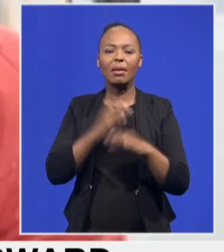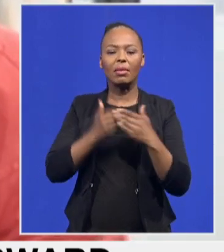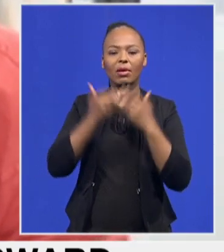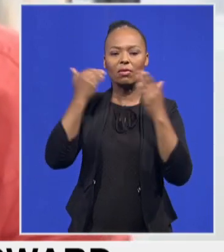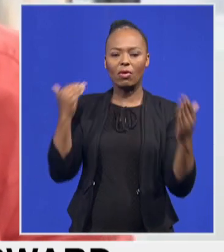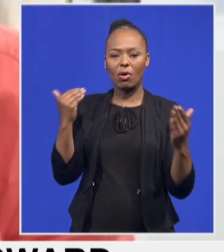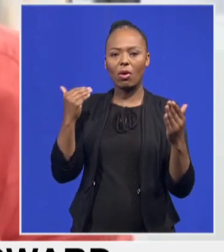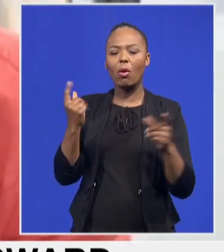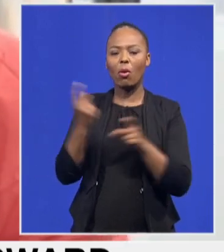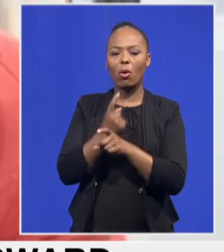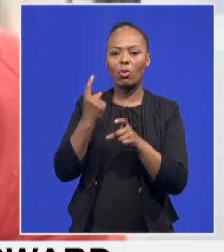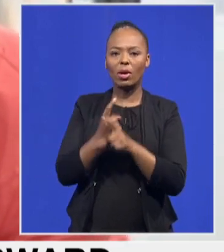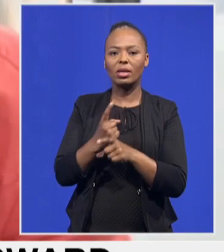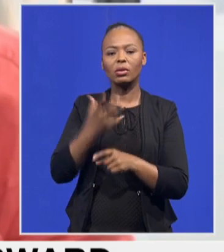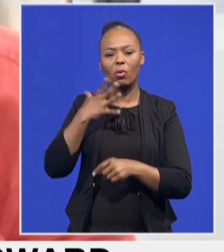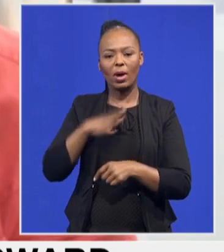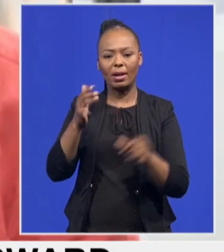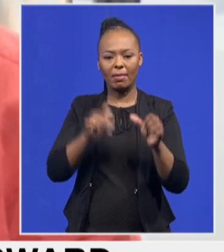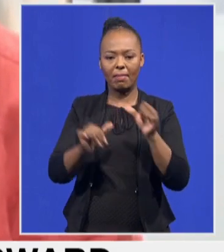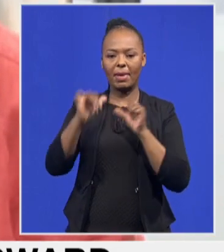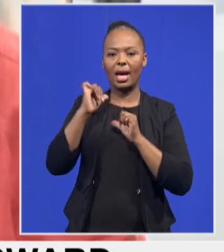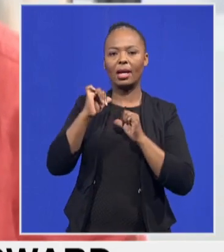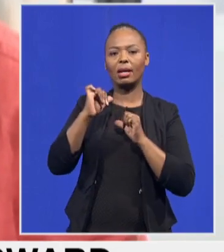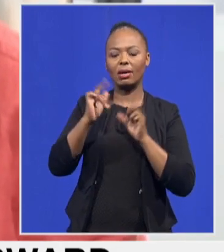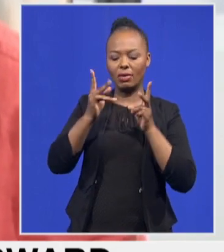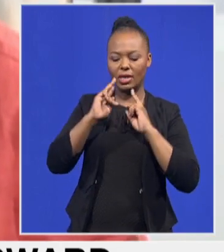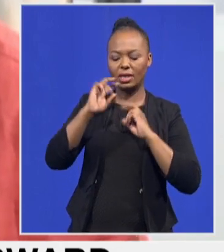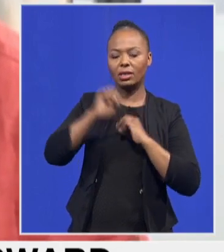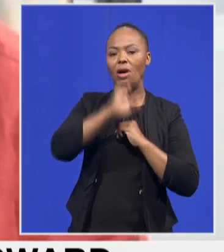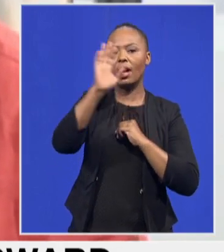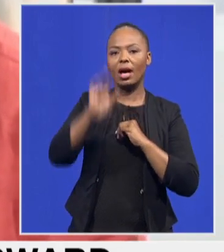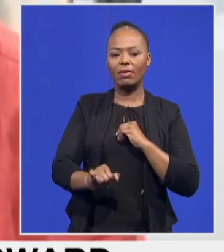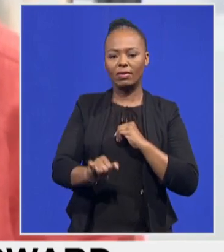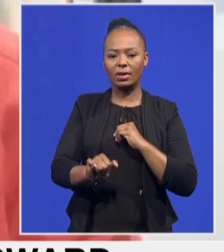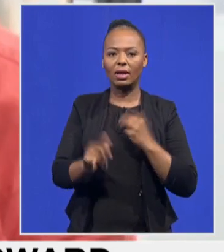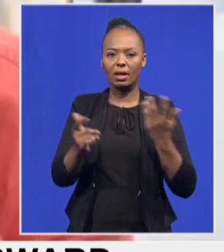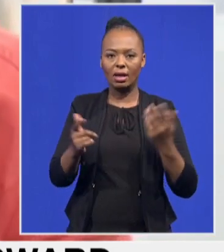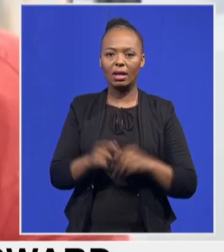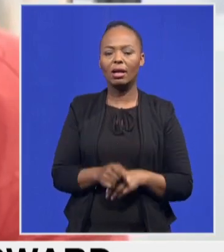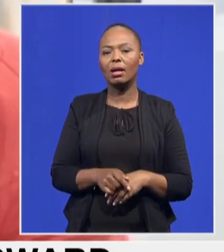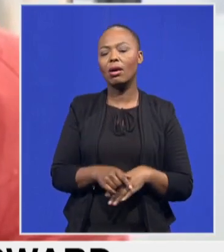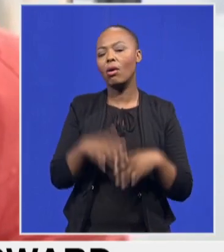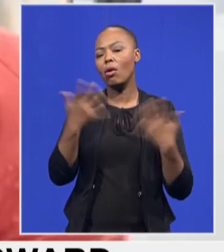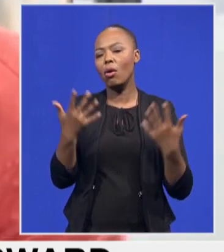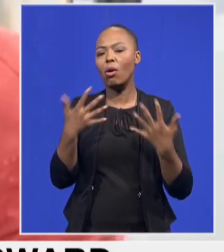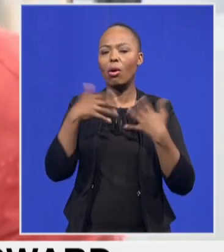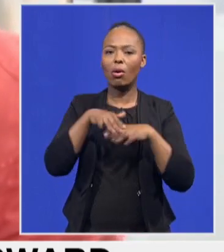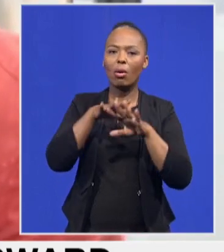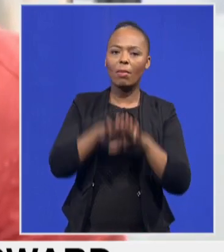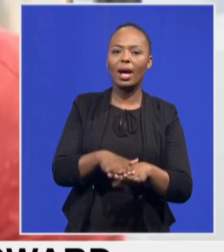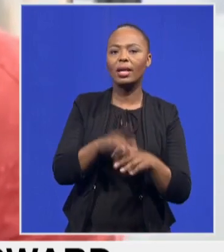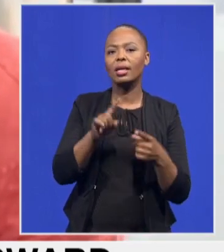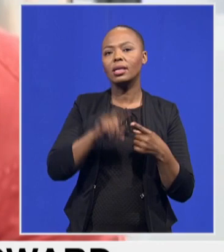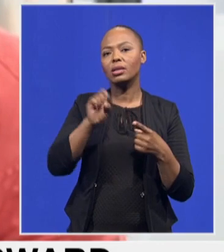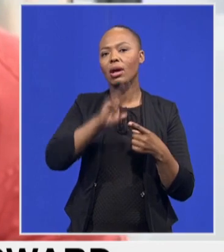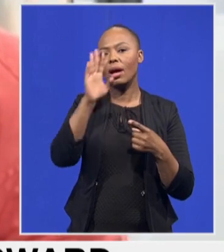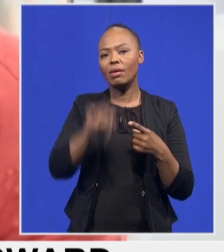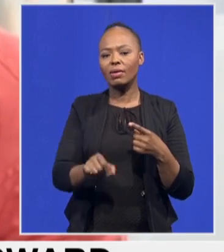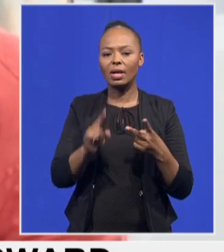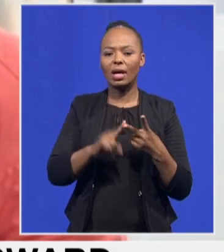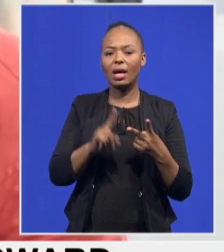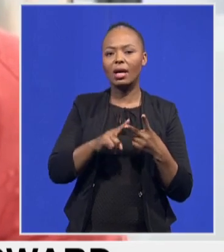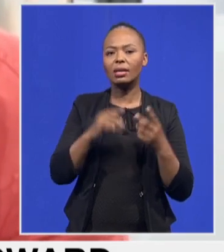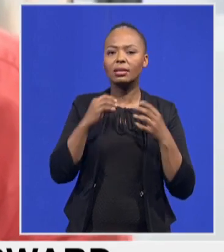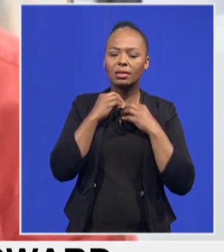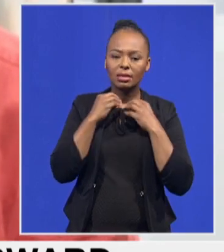to repeat or come back. They would like to combine countries like South Africa, Victoria Falls, Zambia,